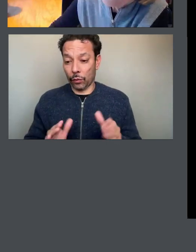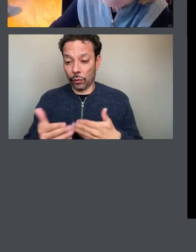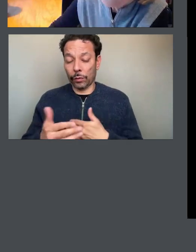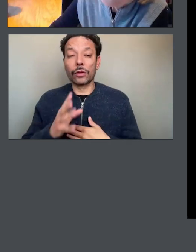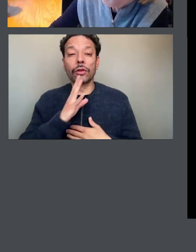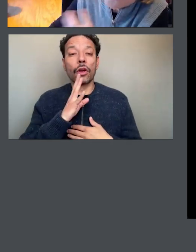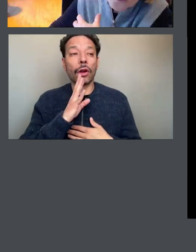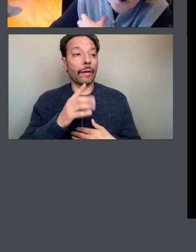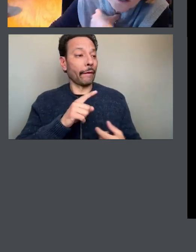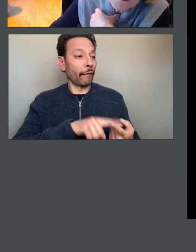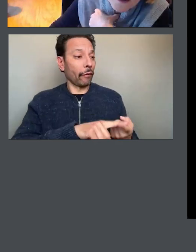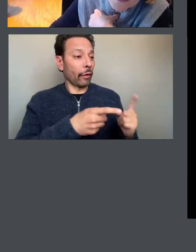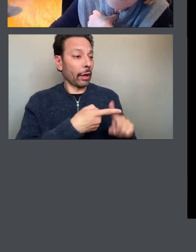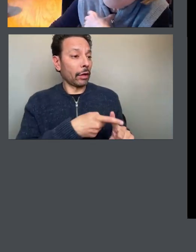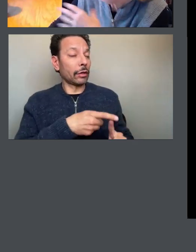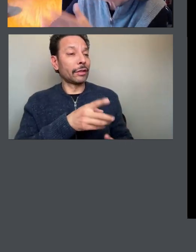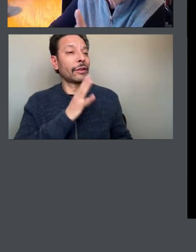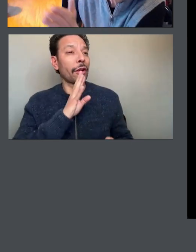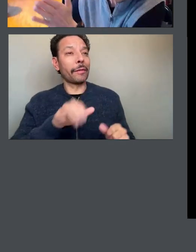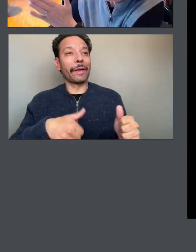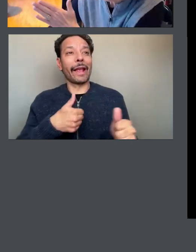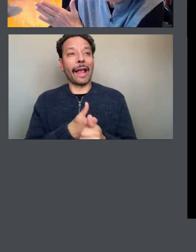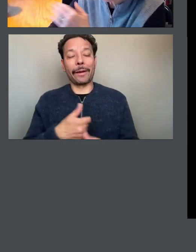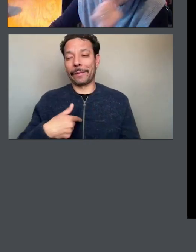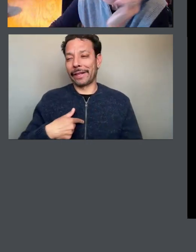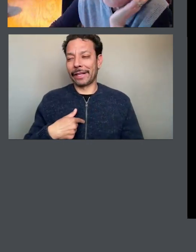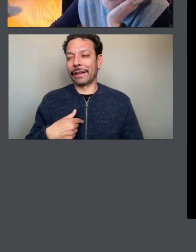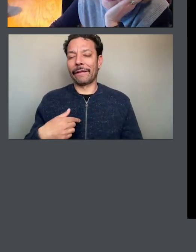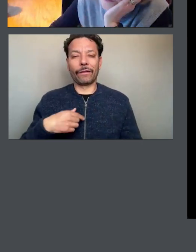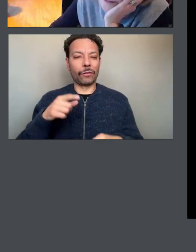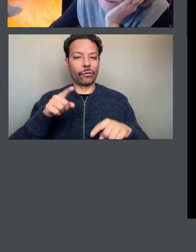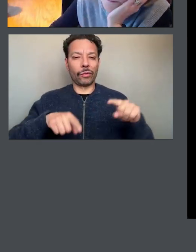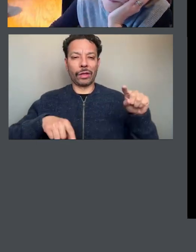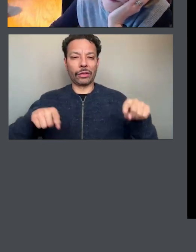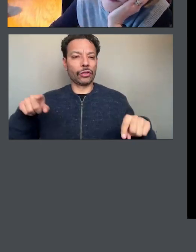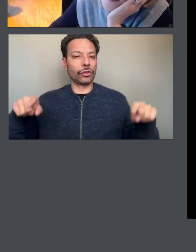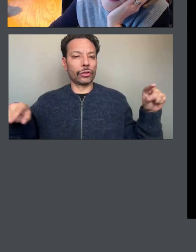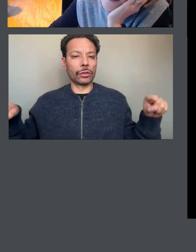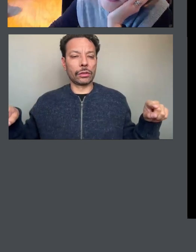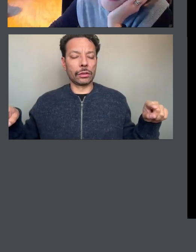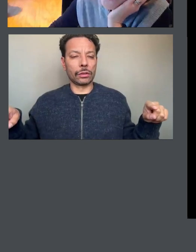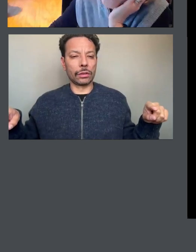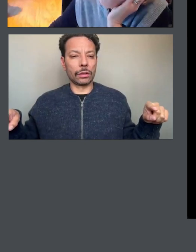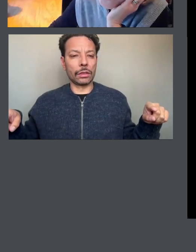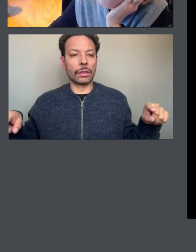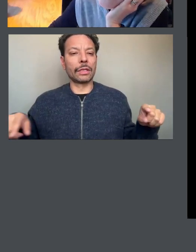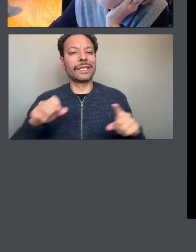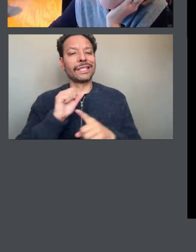to my friend who is talking behind me. So there's a range of